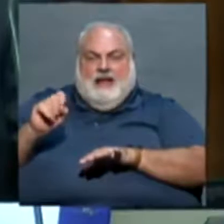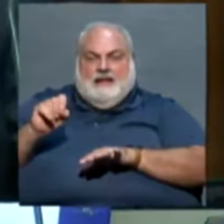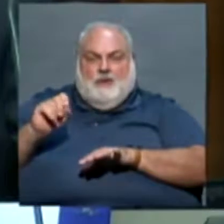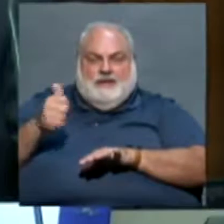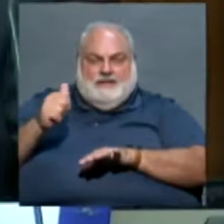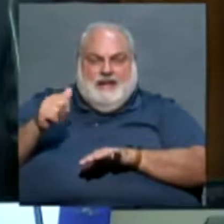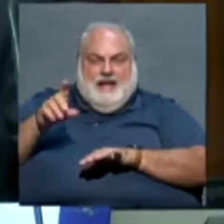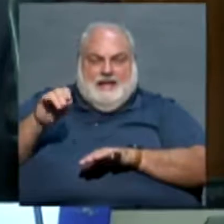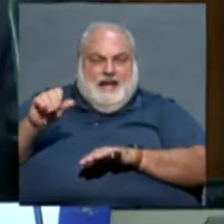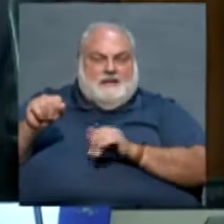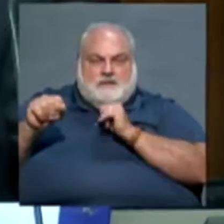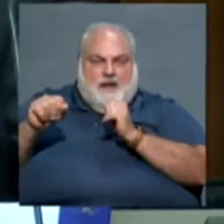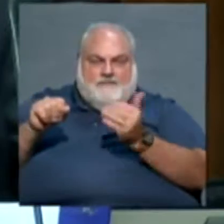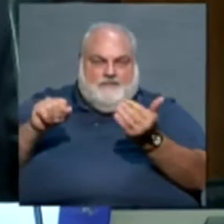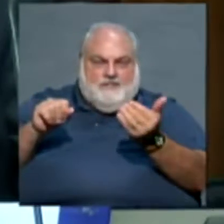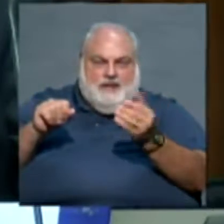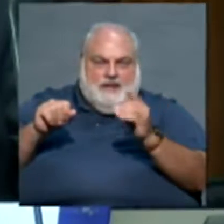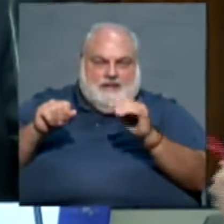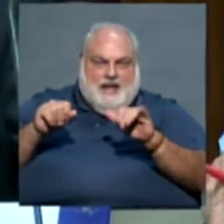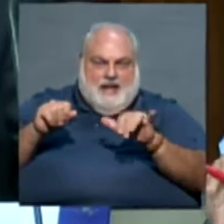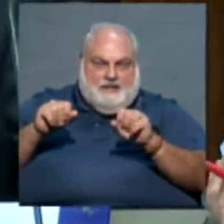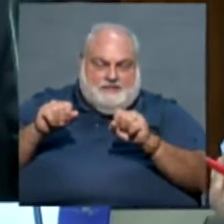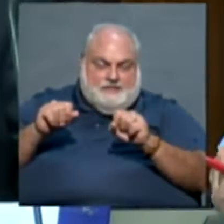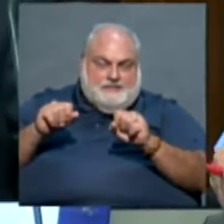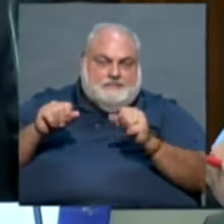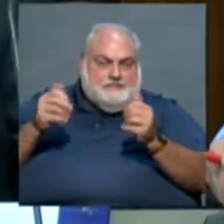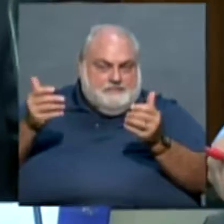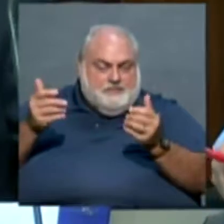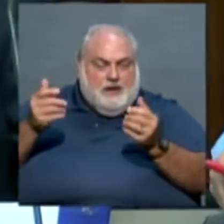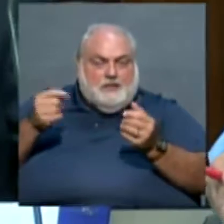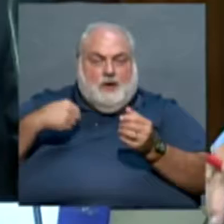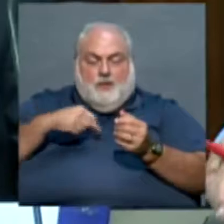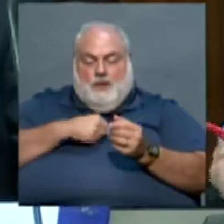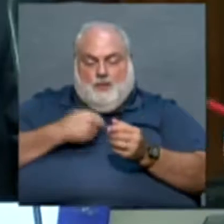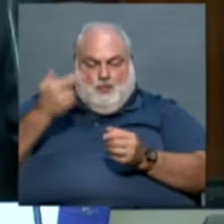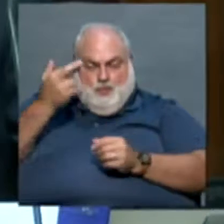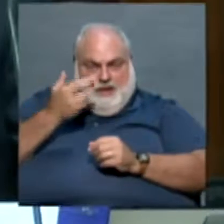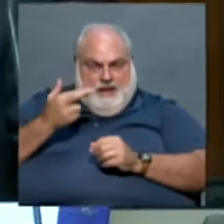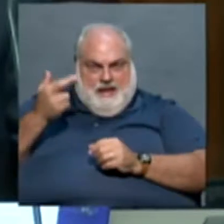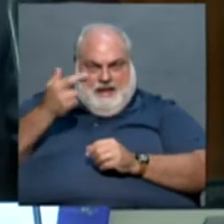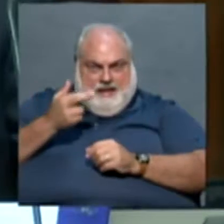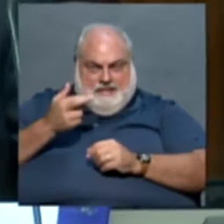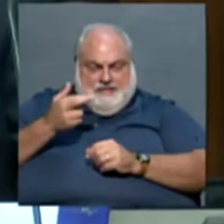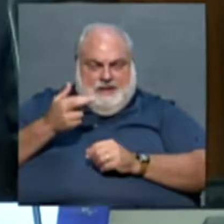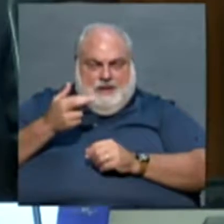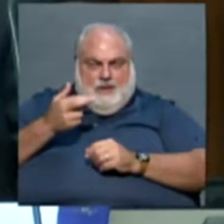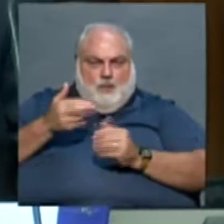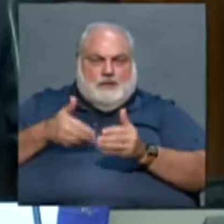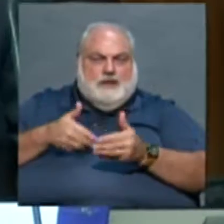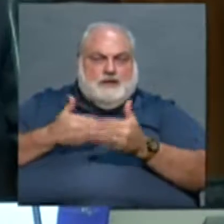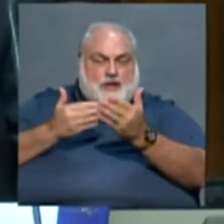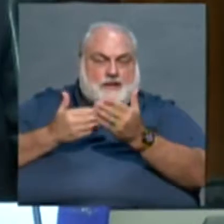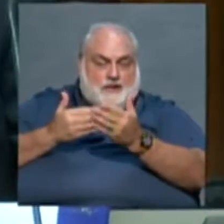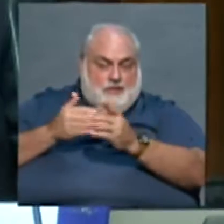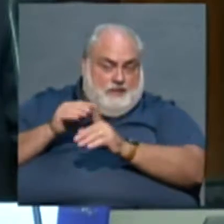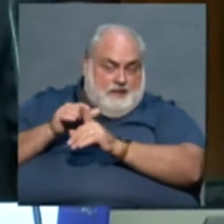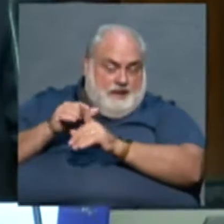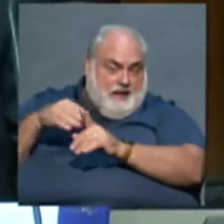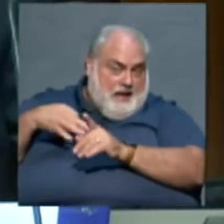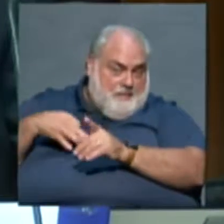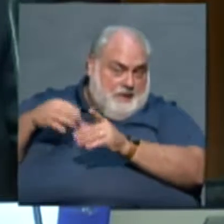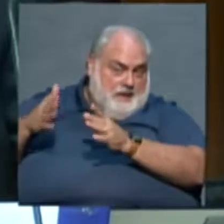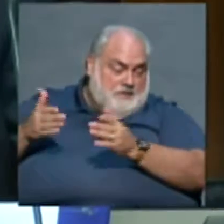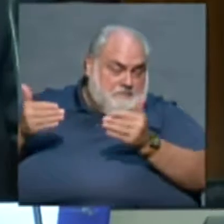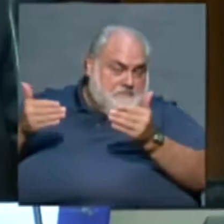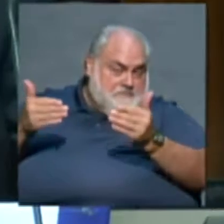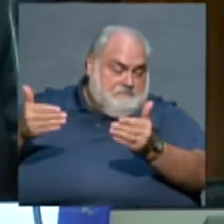meeting instead of 15 days before the meeting. So when we realized that, we suggested to the applicant that they